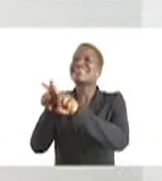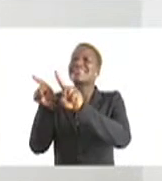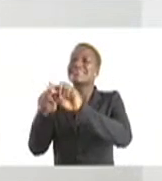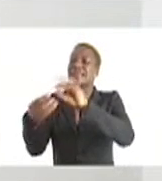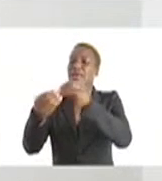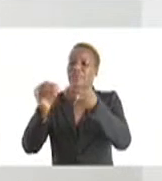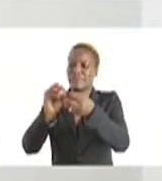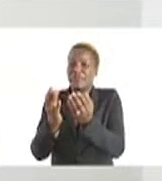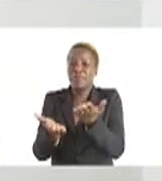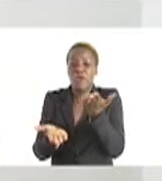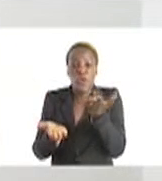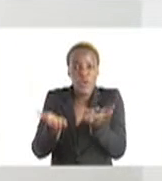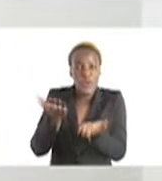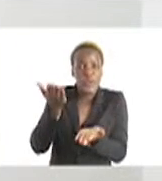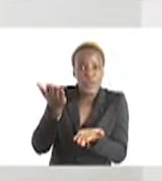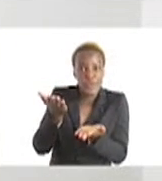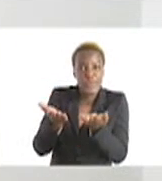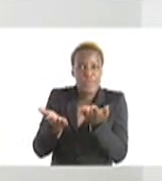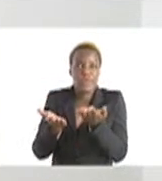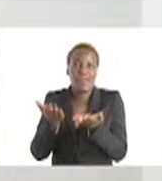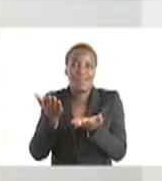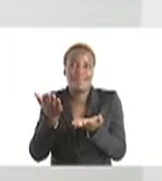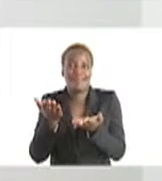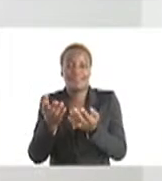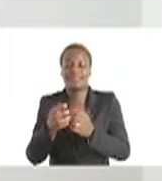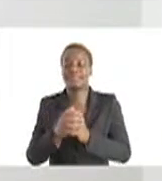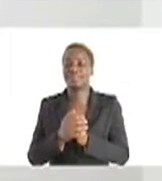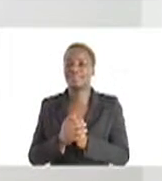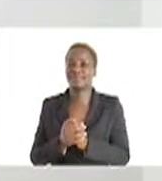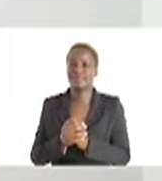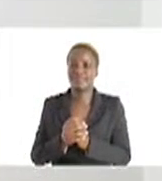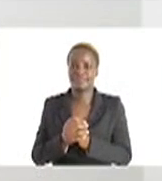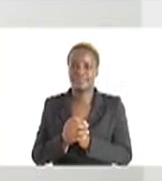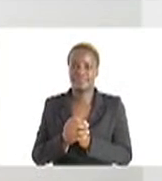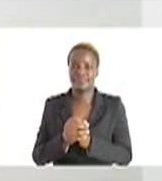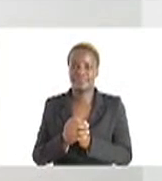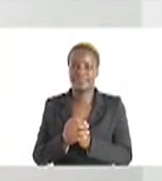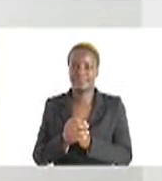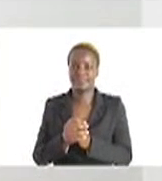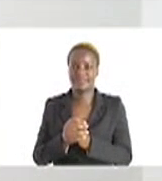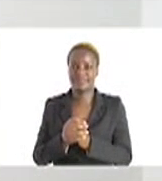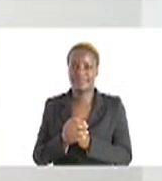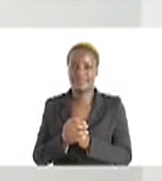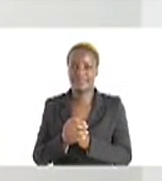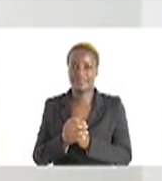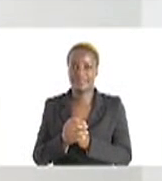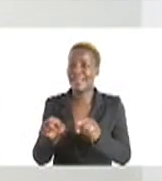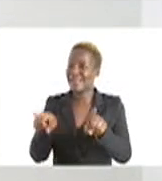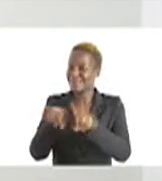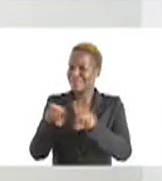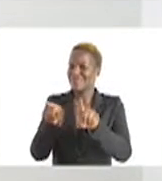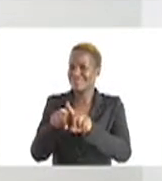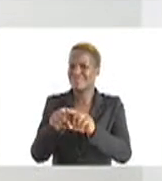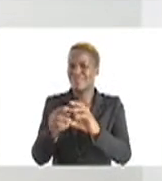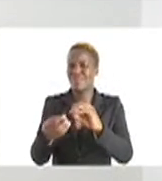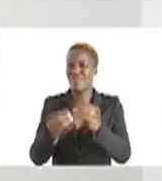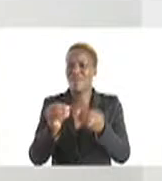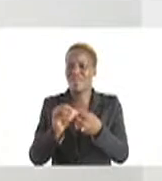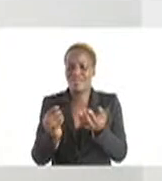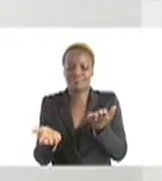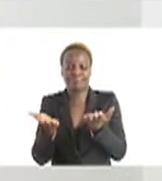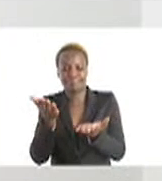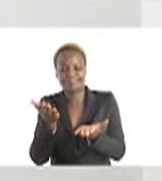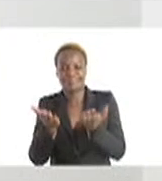We are comparing our heights. Same also applies, you can sit, Leandre. Same also applies when we have to compare